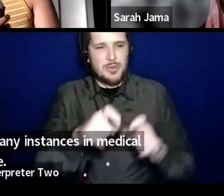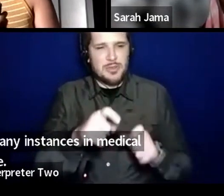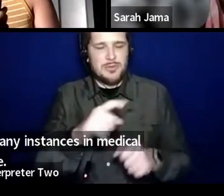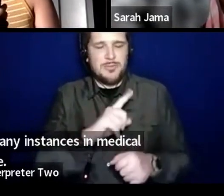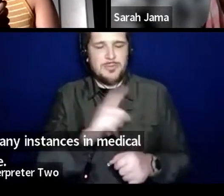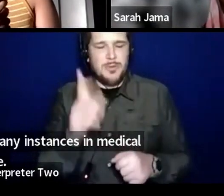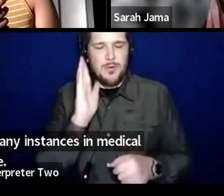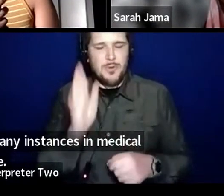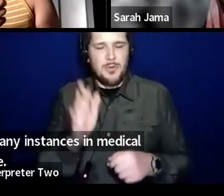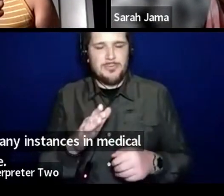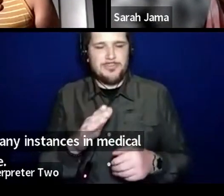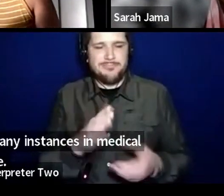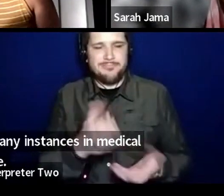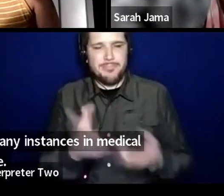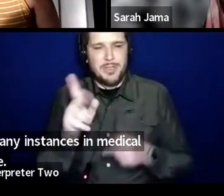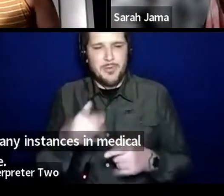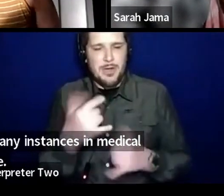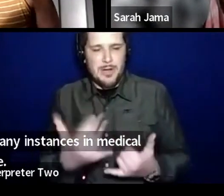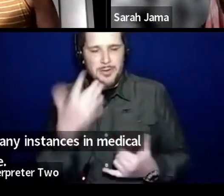we don't have time,